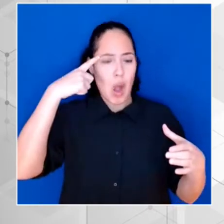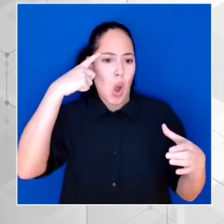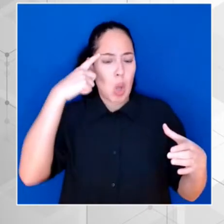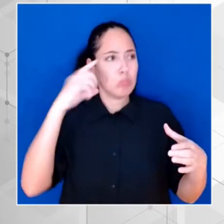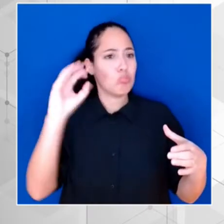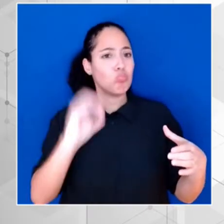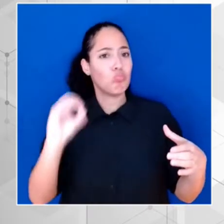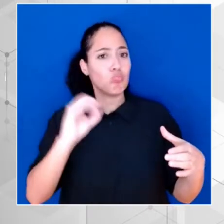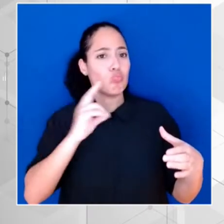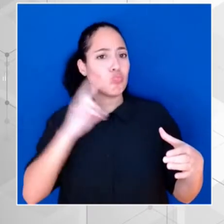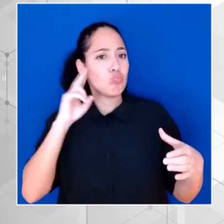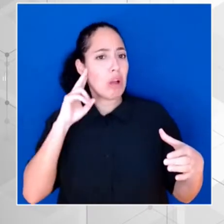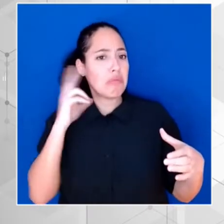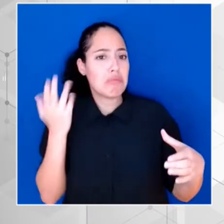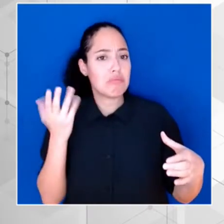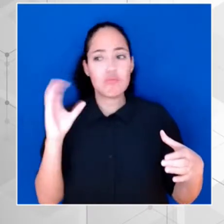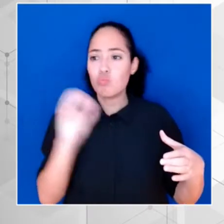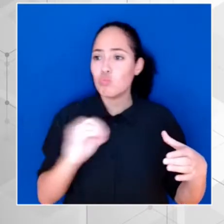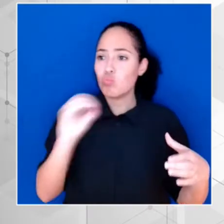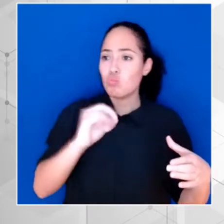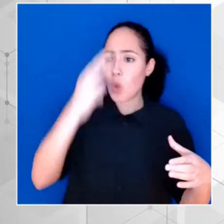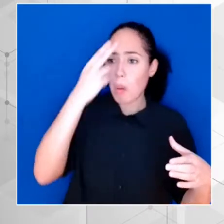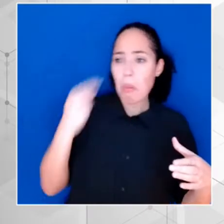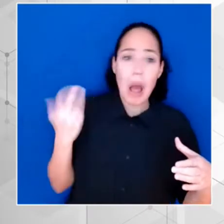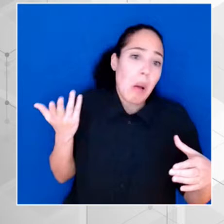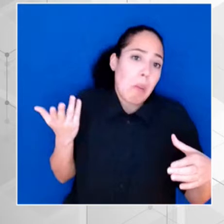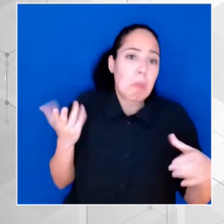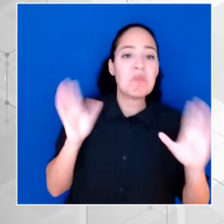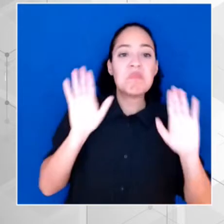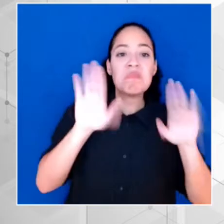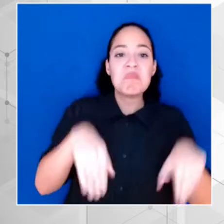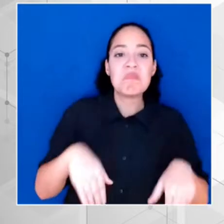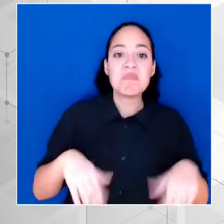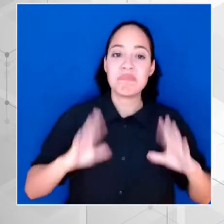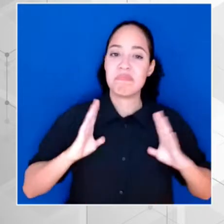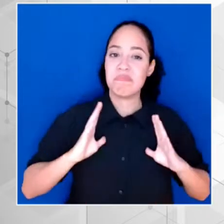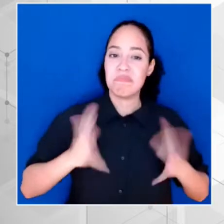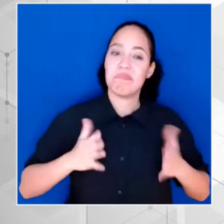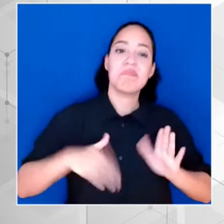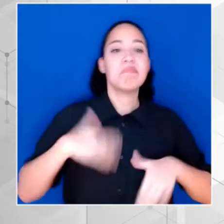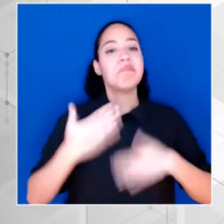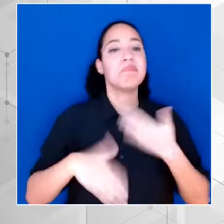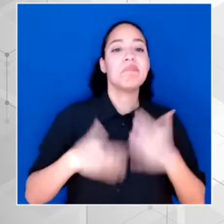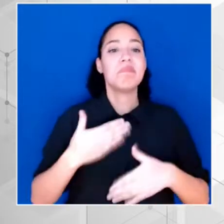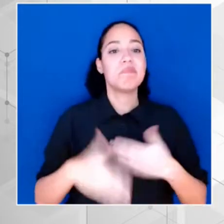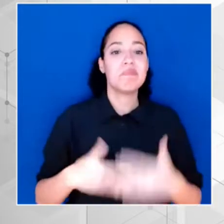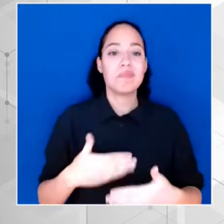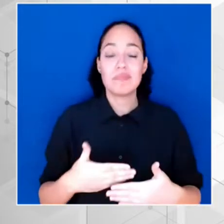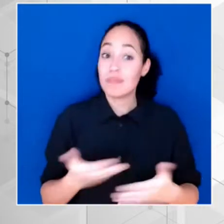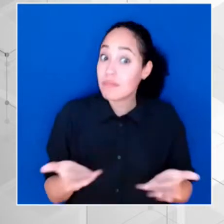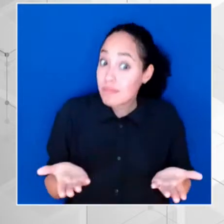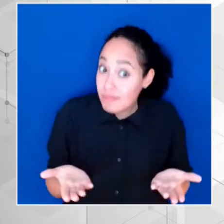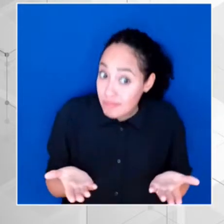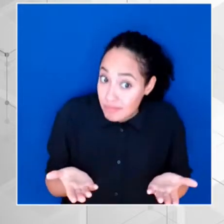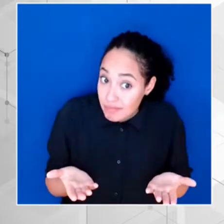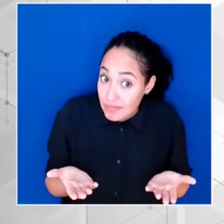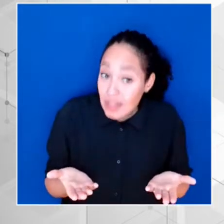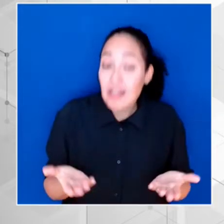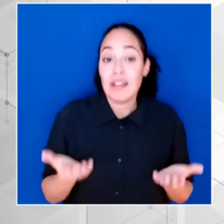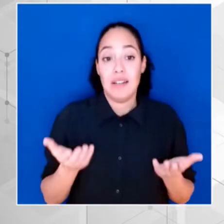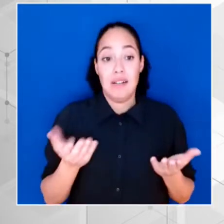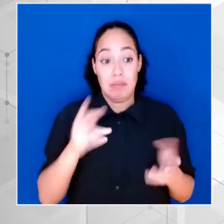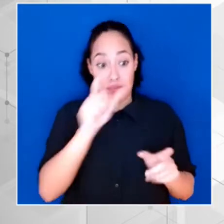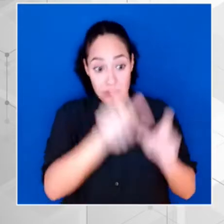see. Therefore, we don't have anyone with a disability. Be careful of all the things that you don't know. People can have